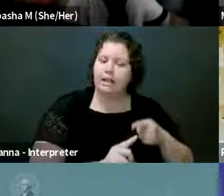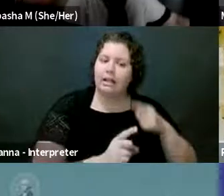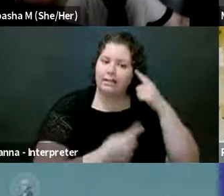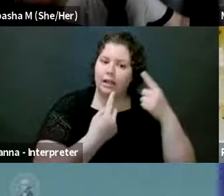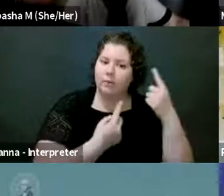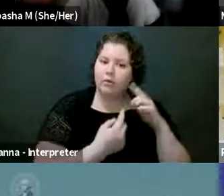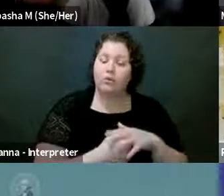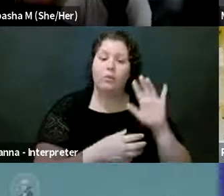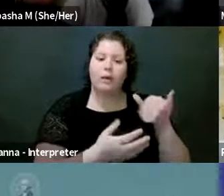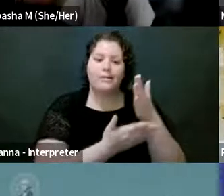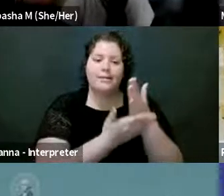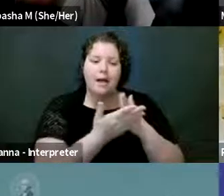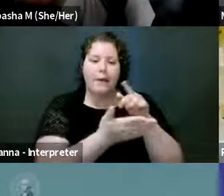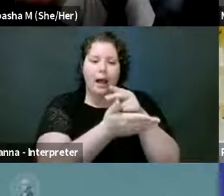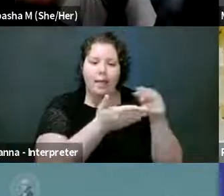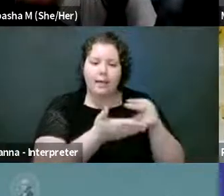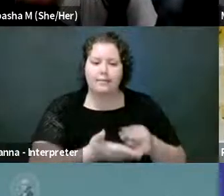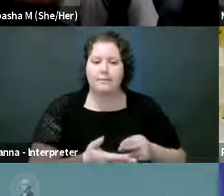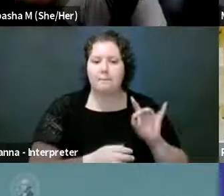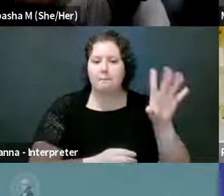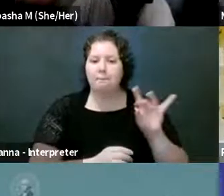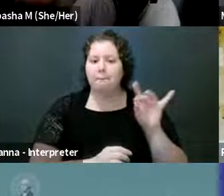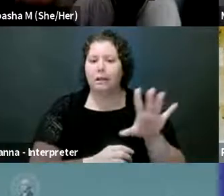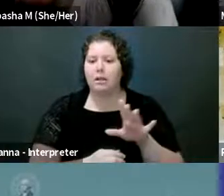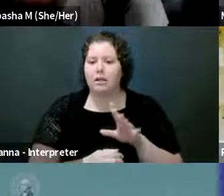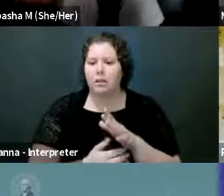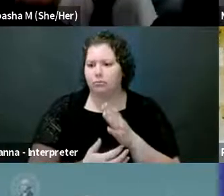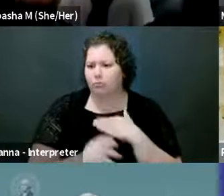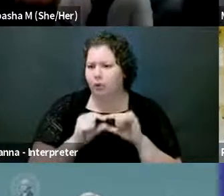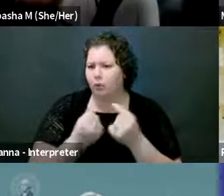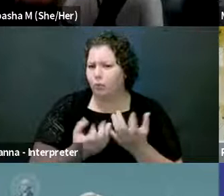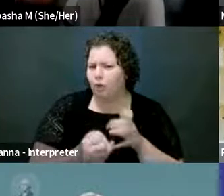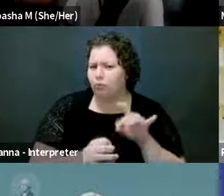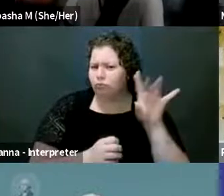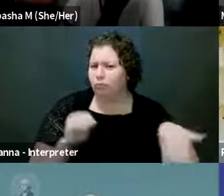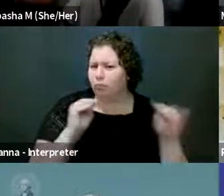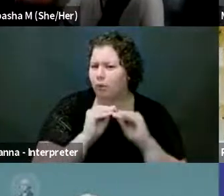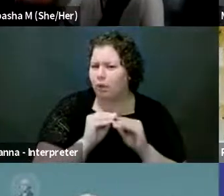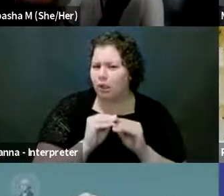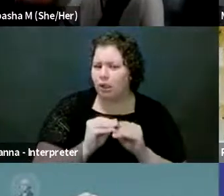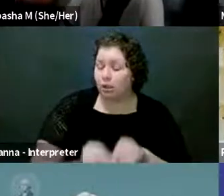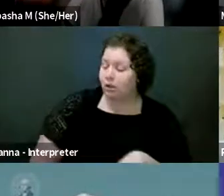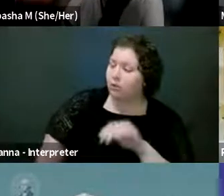my group want to offer up any others. Michael's group, any other